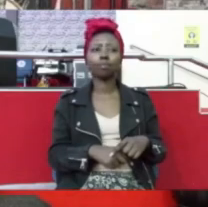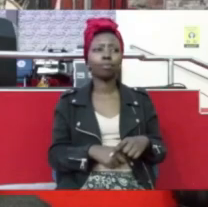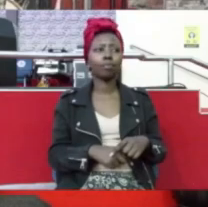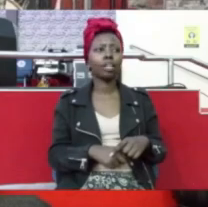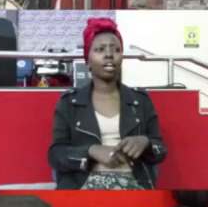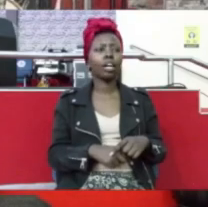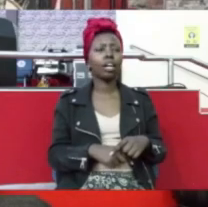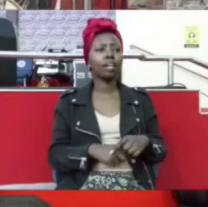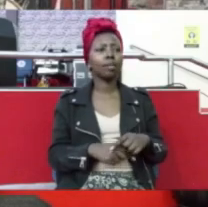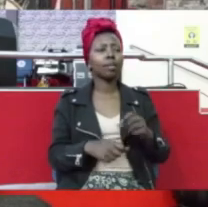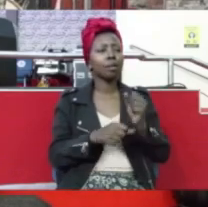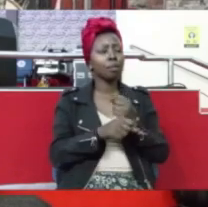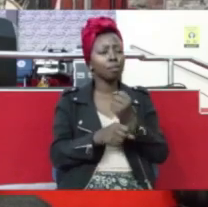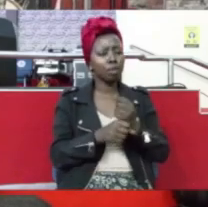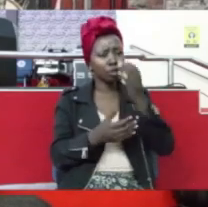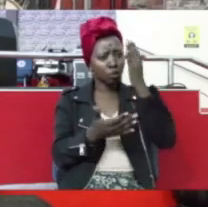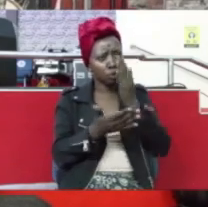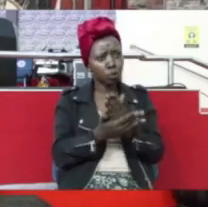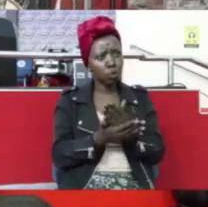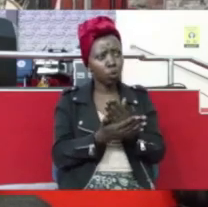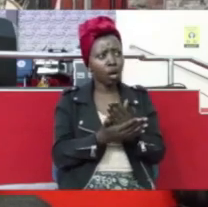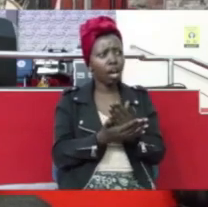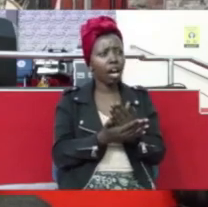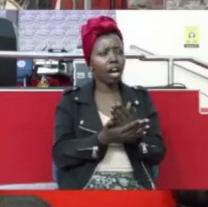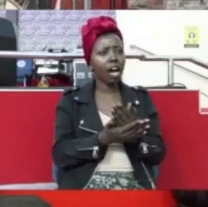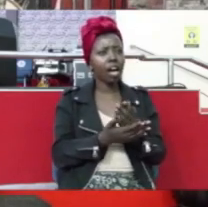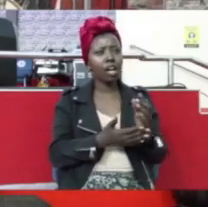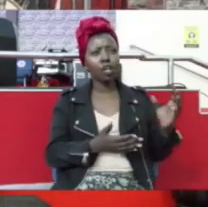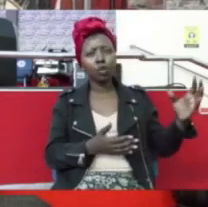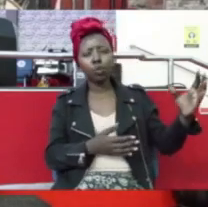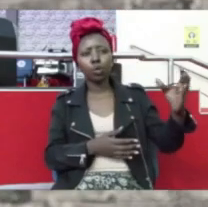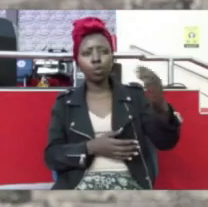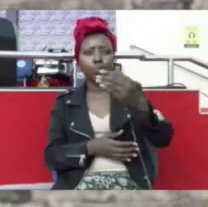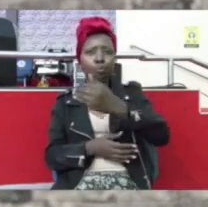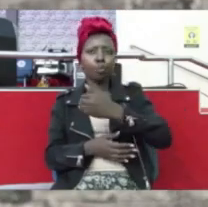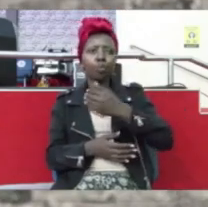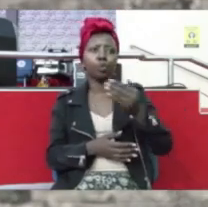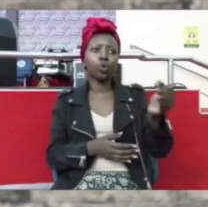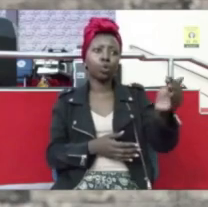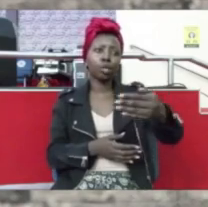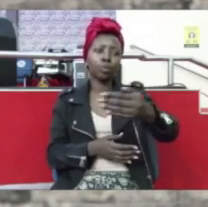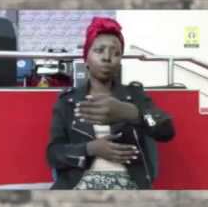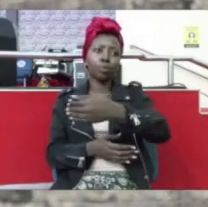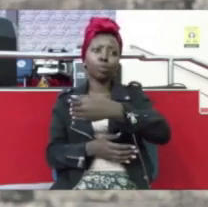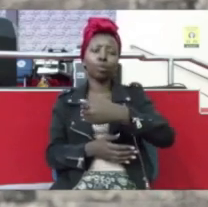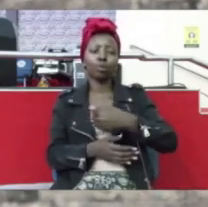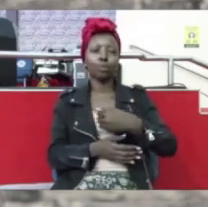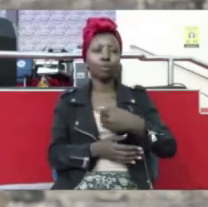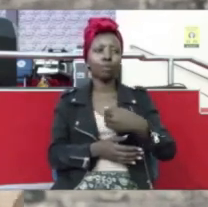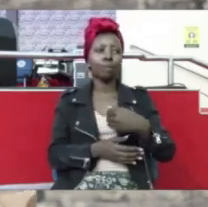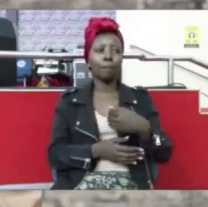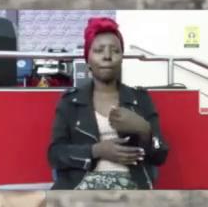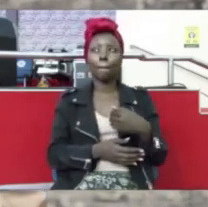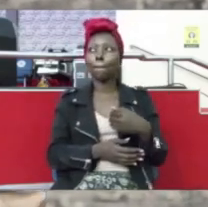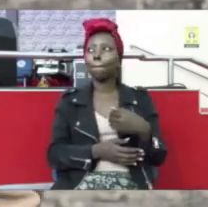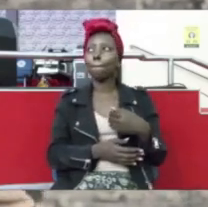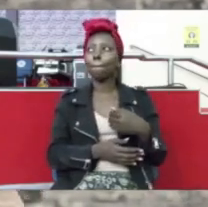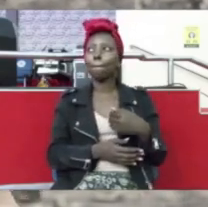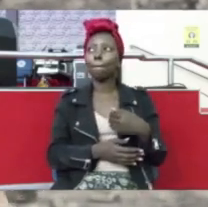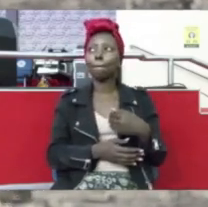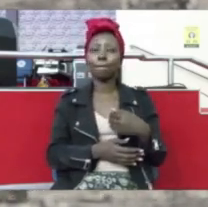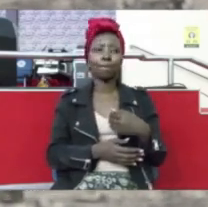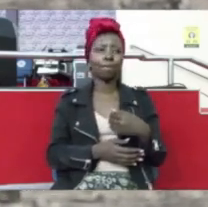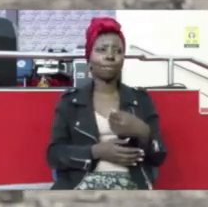that during the harvest you'll take a sheaf. Mkaweza kuhakikisha ya kwamba mnapovuna mtaweza kuchukua sehemu,